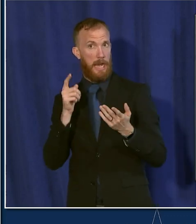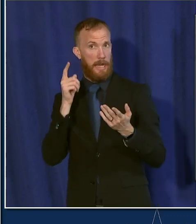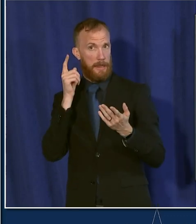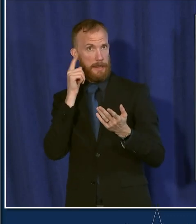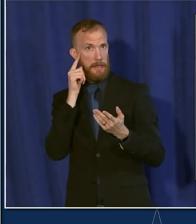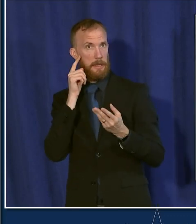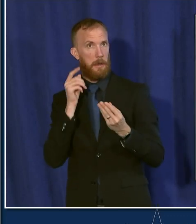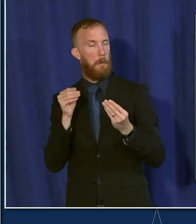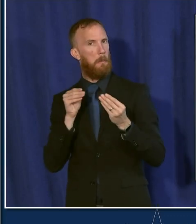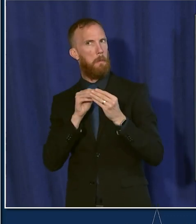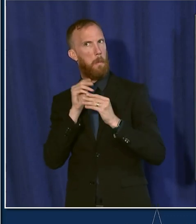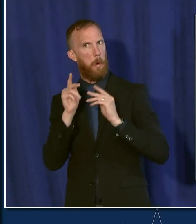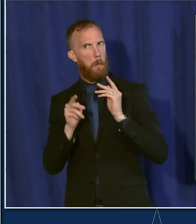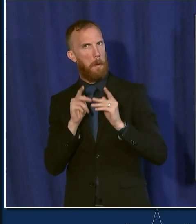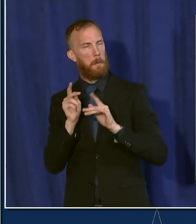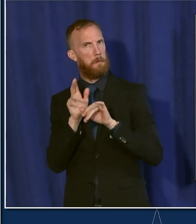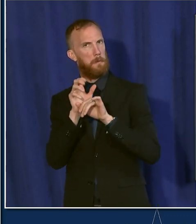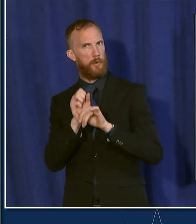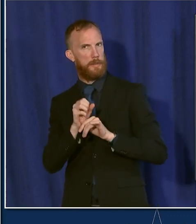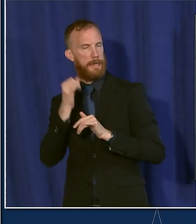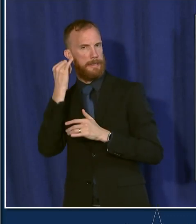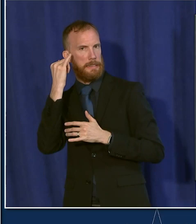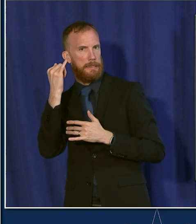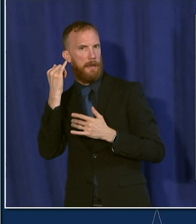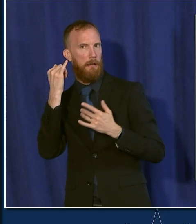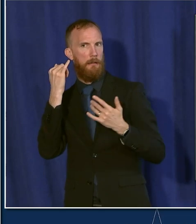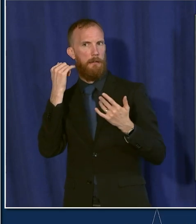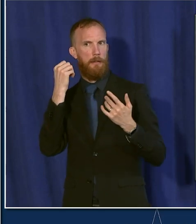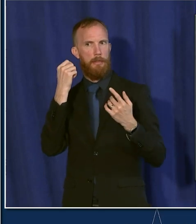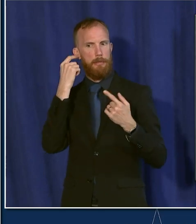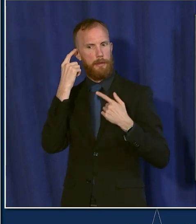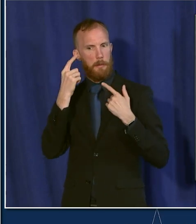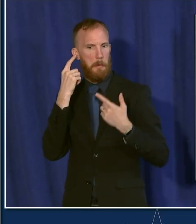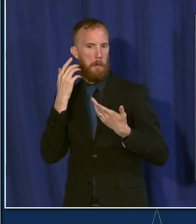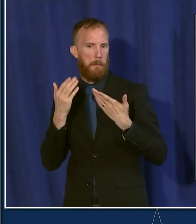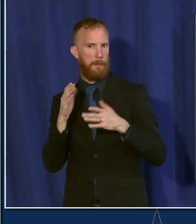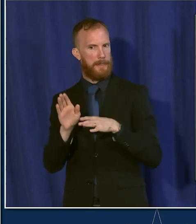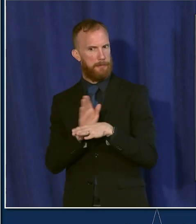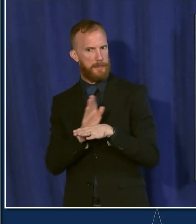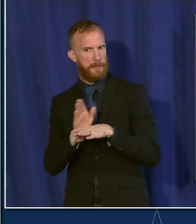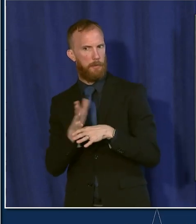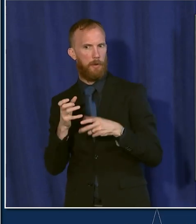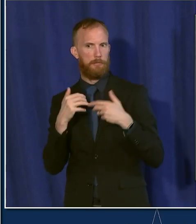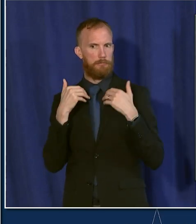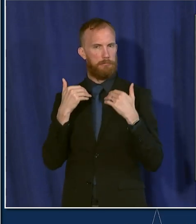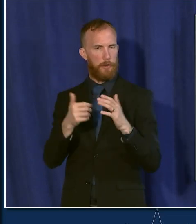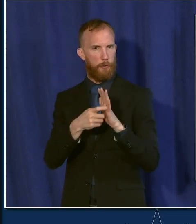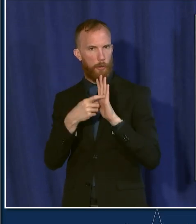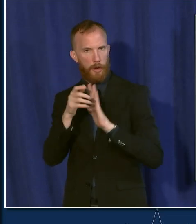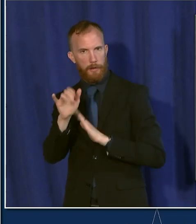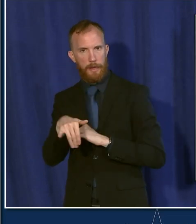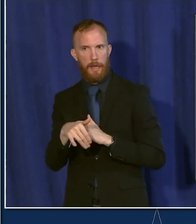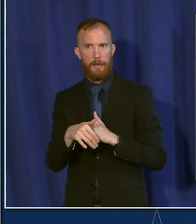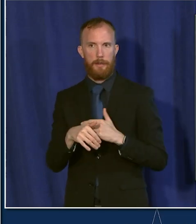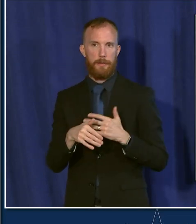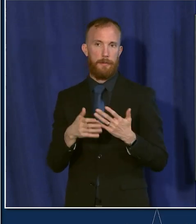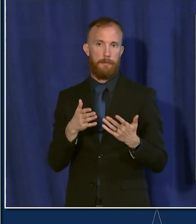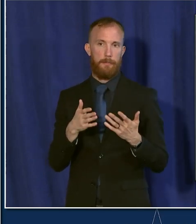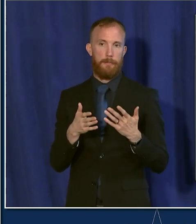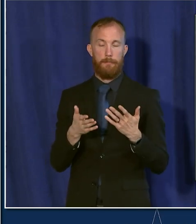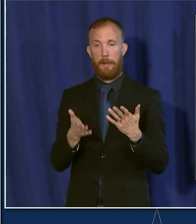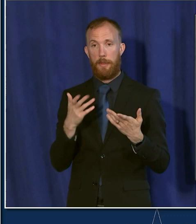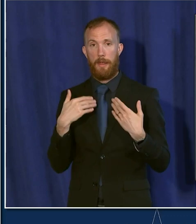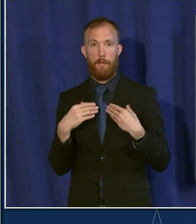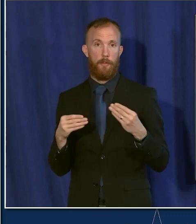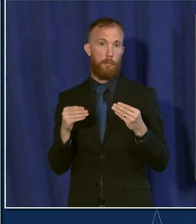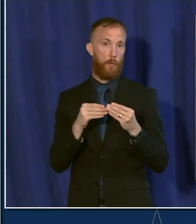to think about where businesses, for example, might be interested in doing that. Are there technological ways to support that? Are